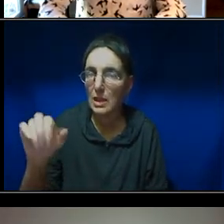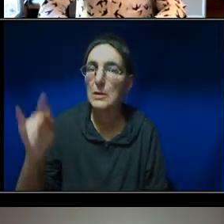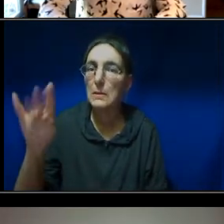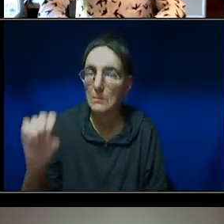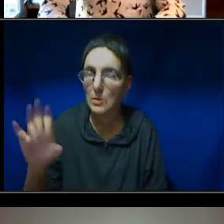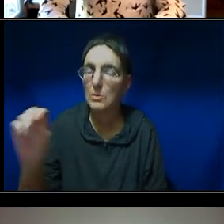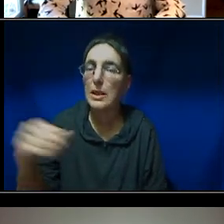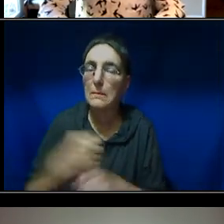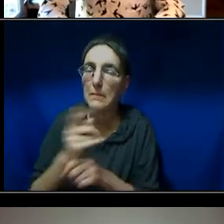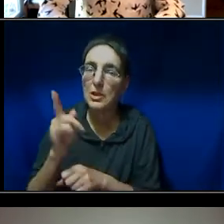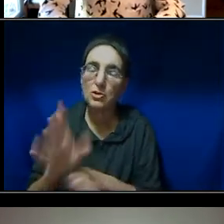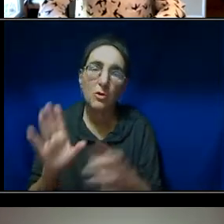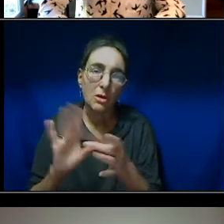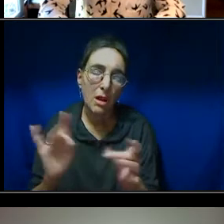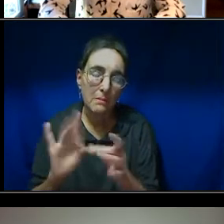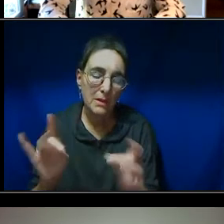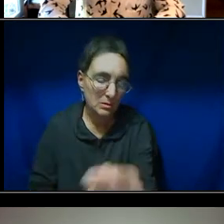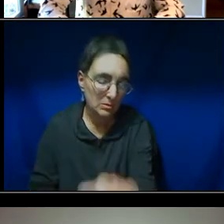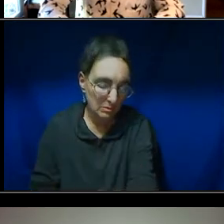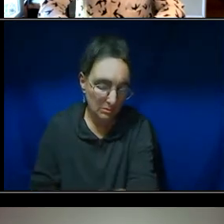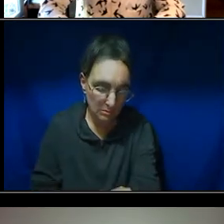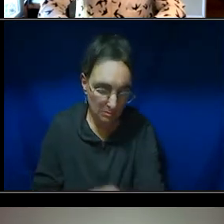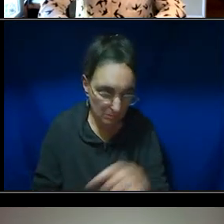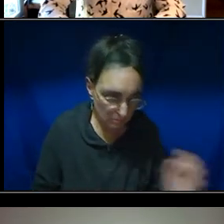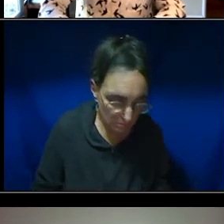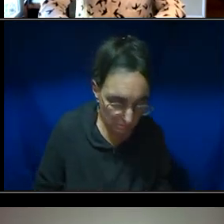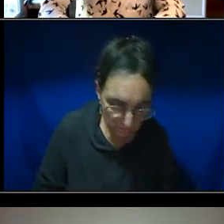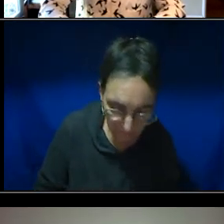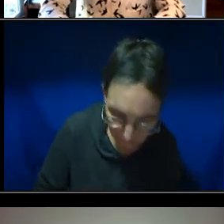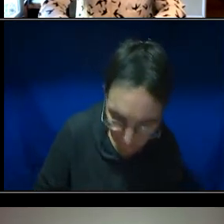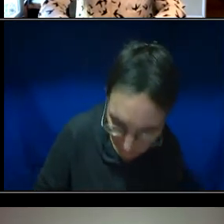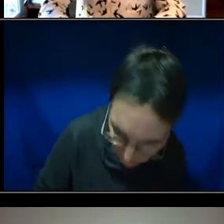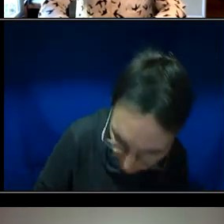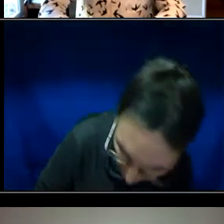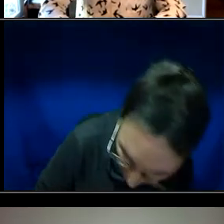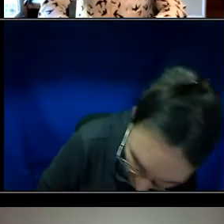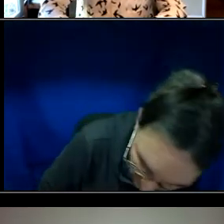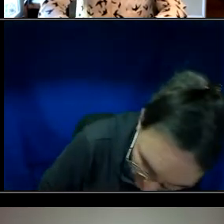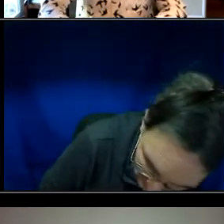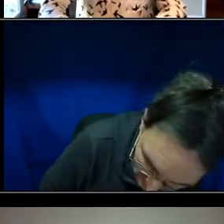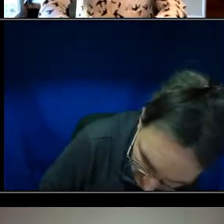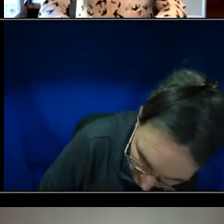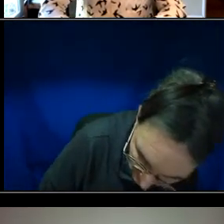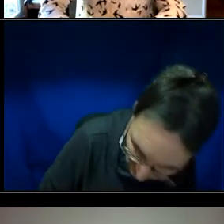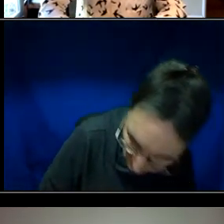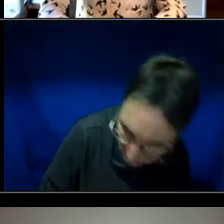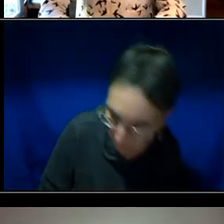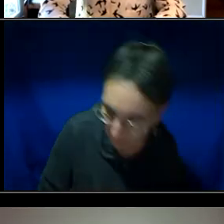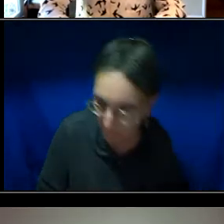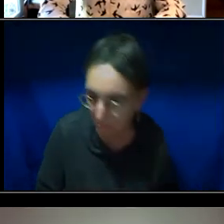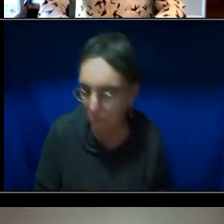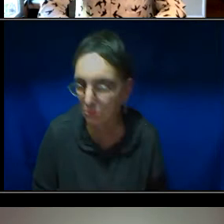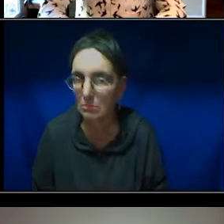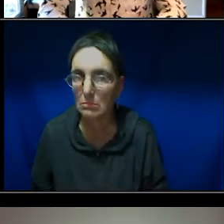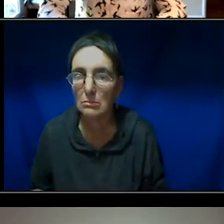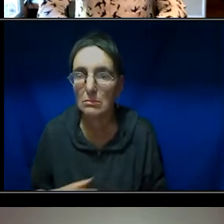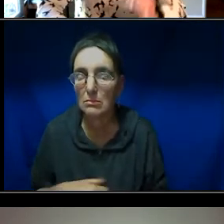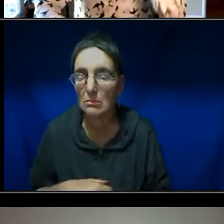Hello. This is actually a group of residents and advocates for the Wood Street Commons in Brooklyn, and we